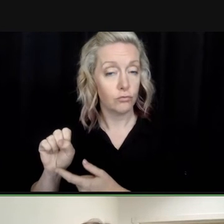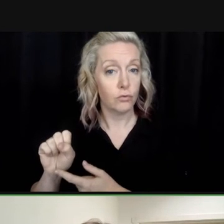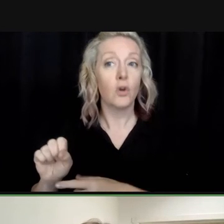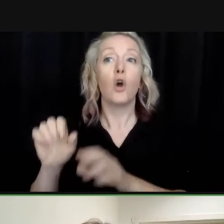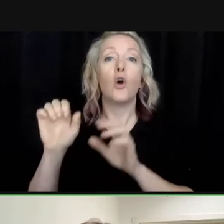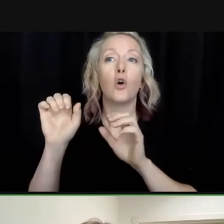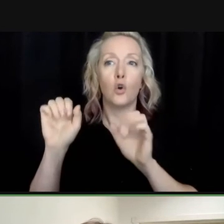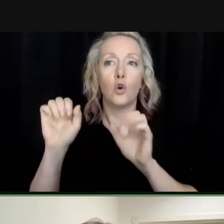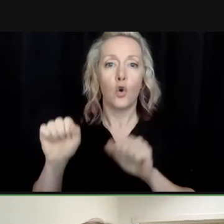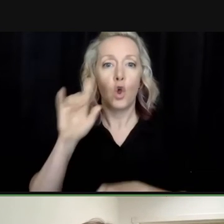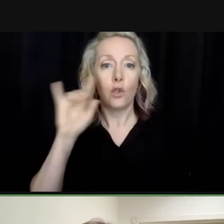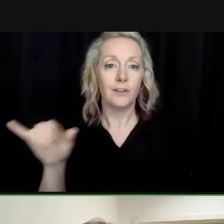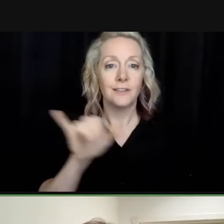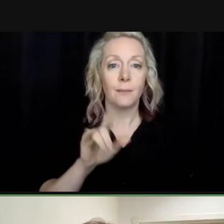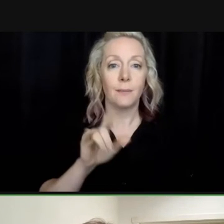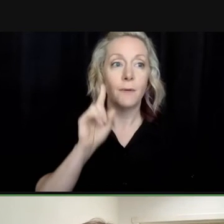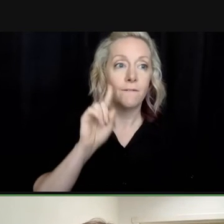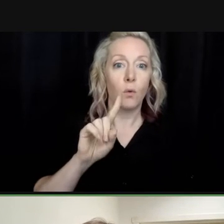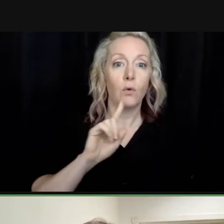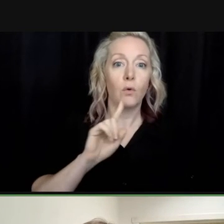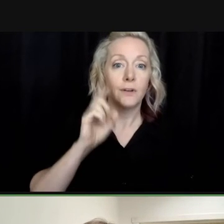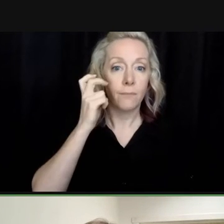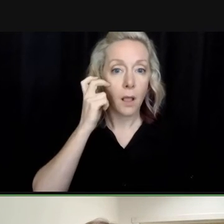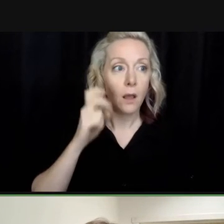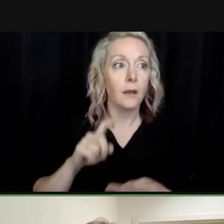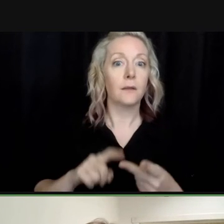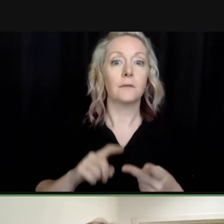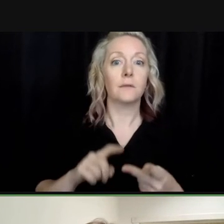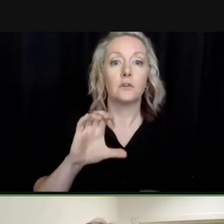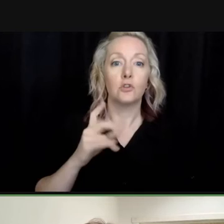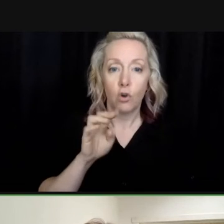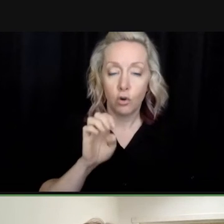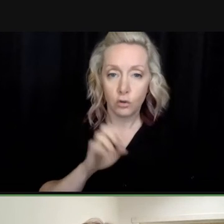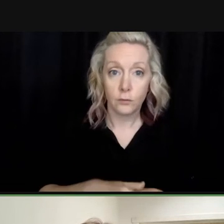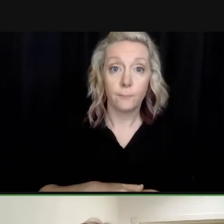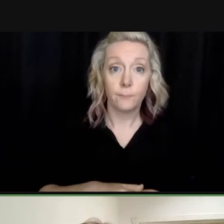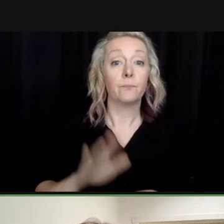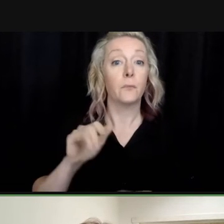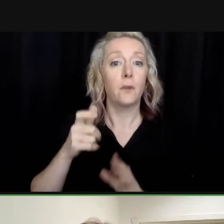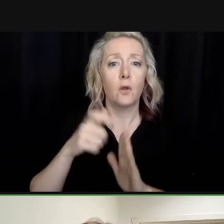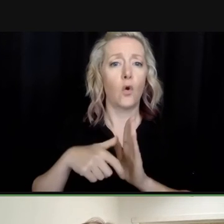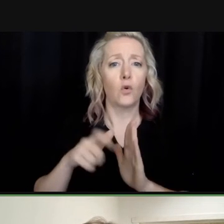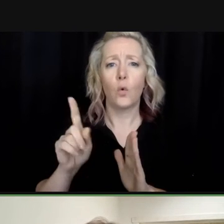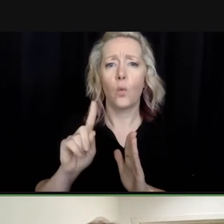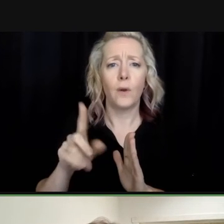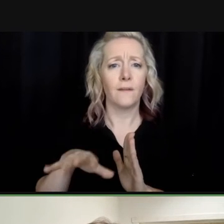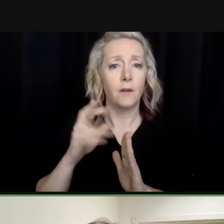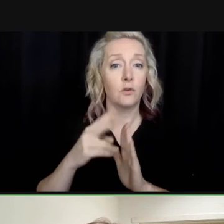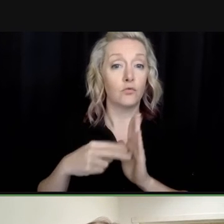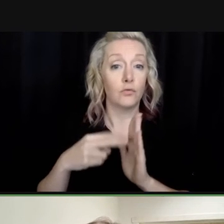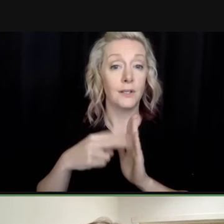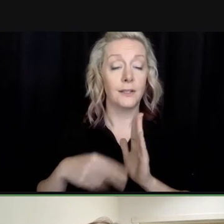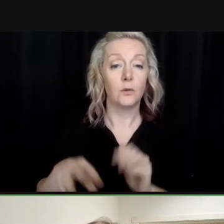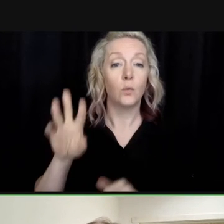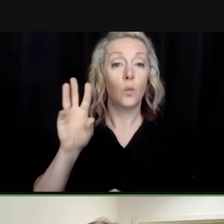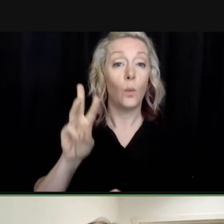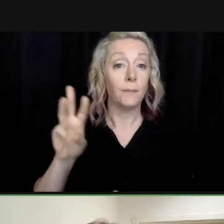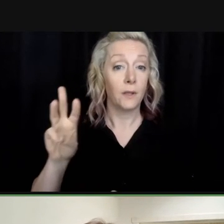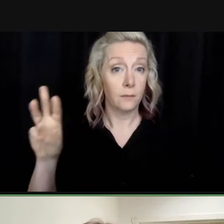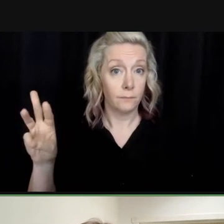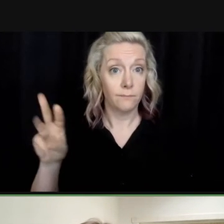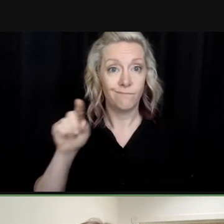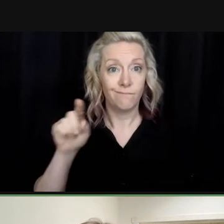a vision and hearing loss or difficulties there. So the article can be found on our website. And so I'm